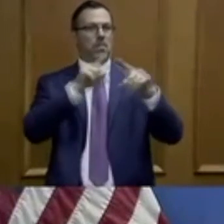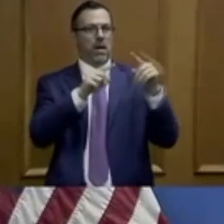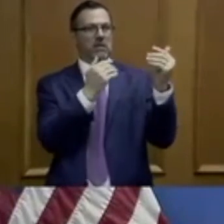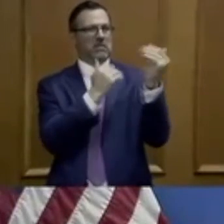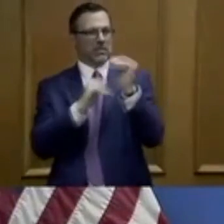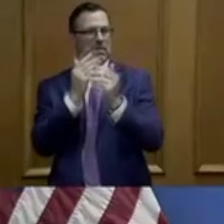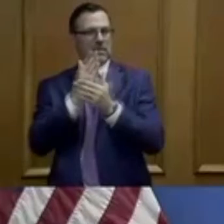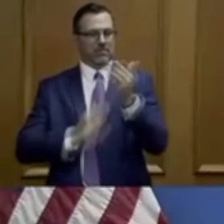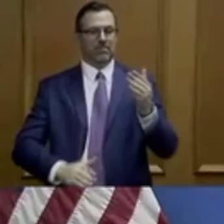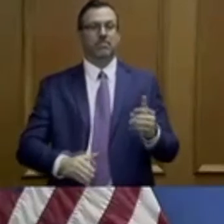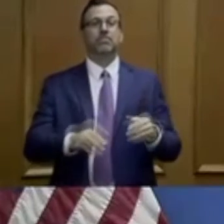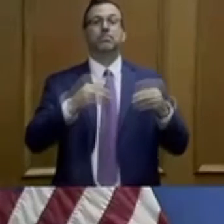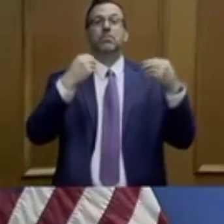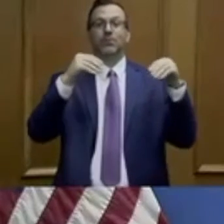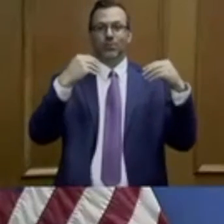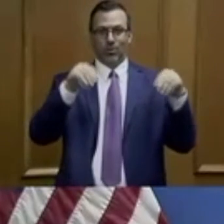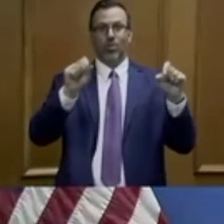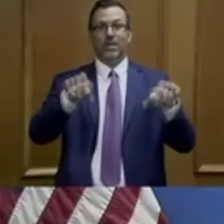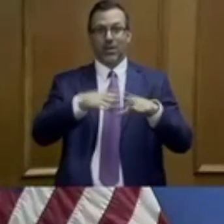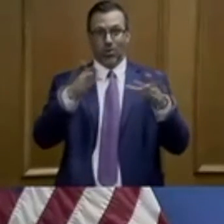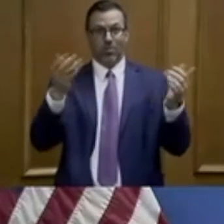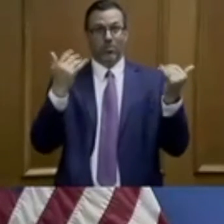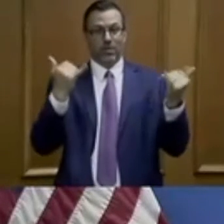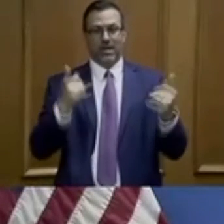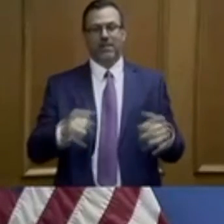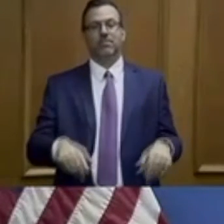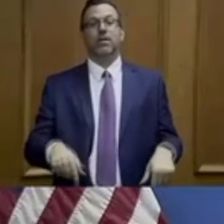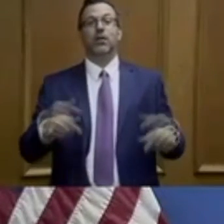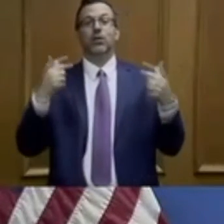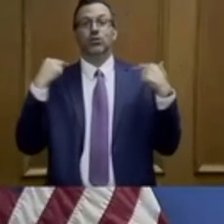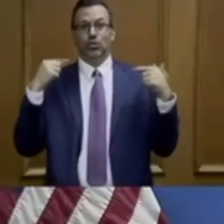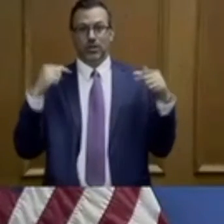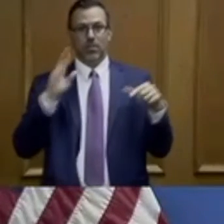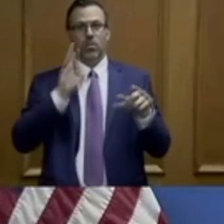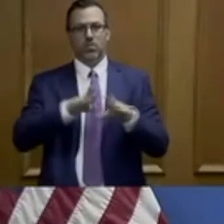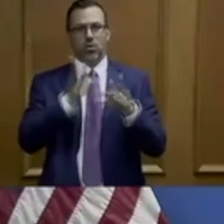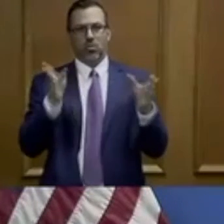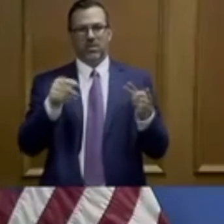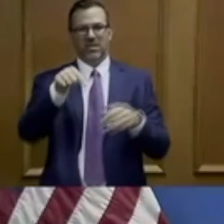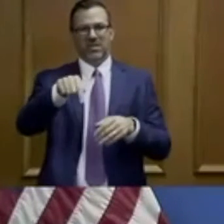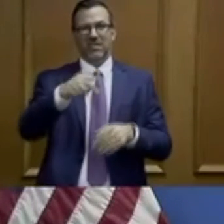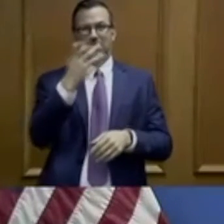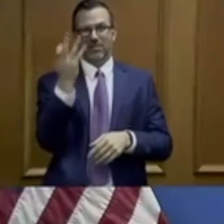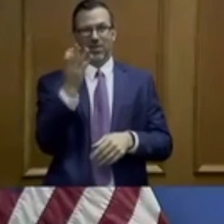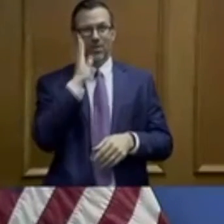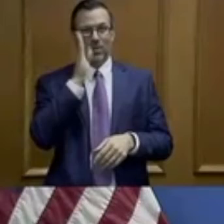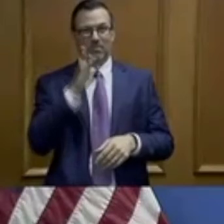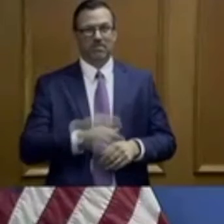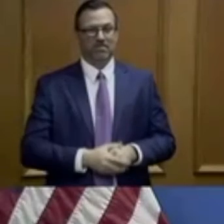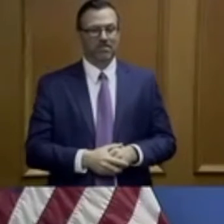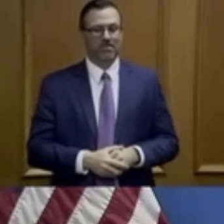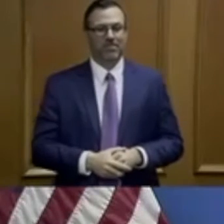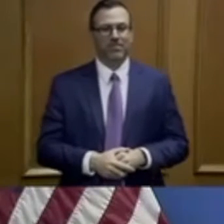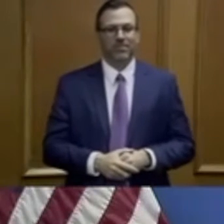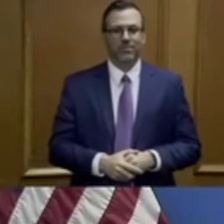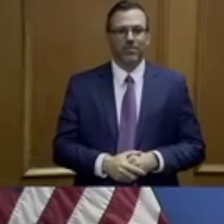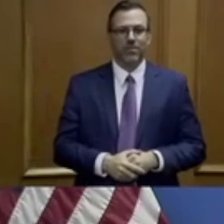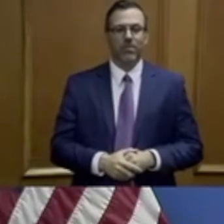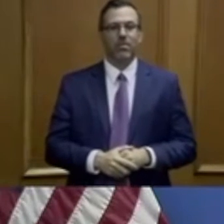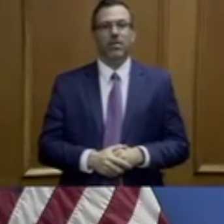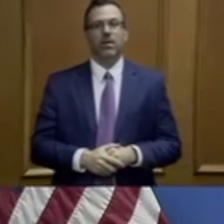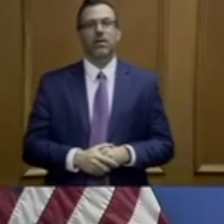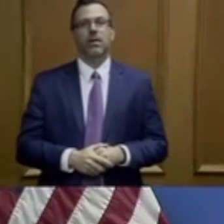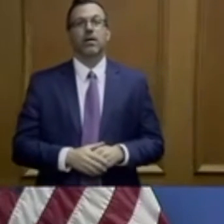retail outlets are opening today, and gyms will be opening on Friday. And all the while, we